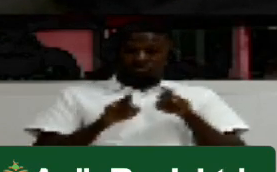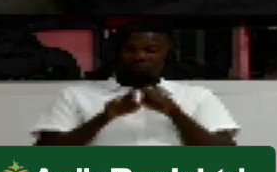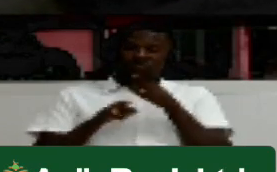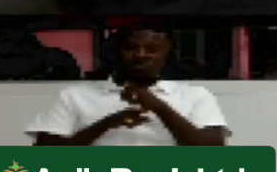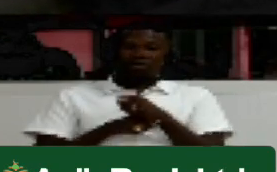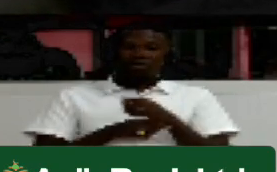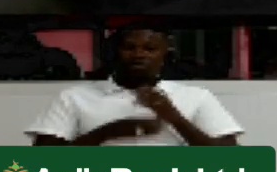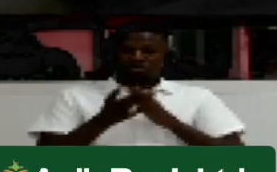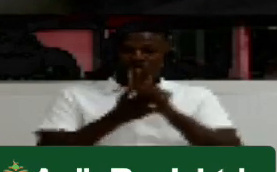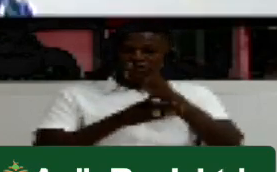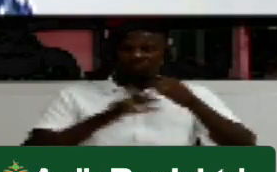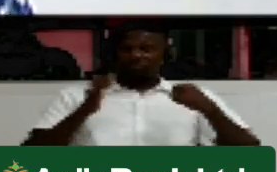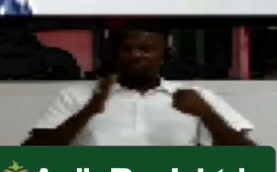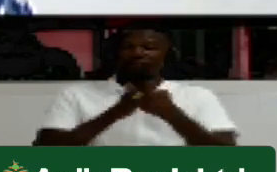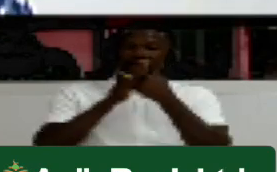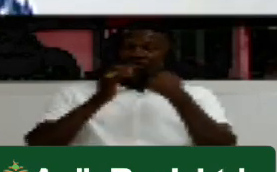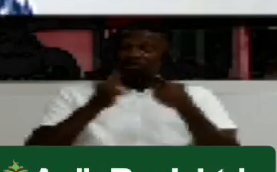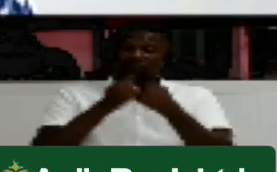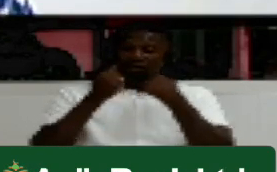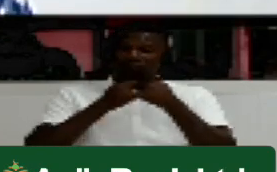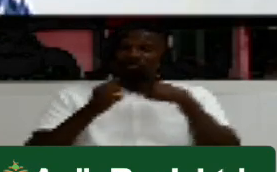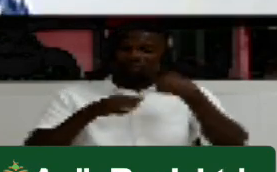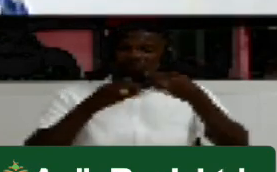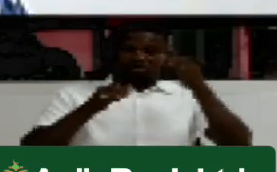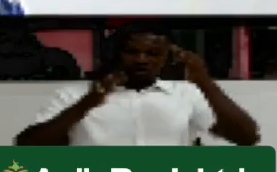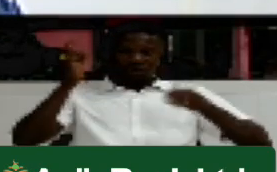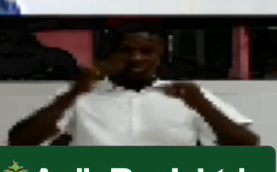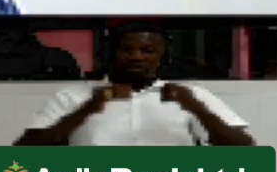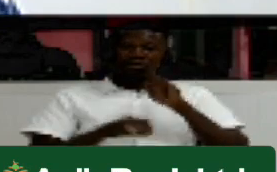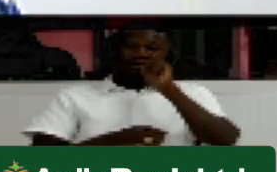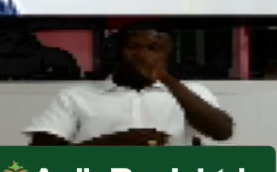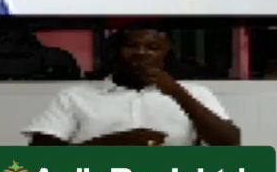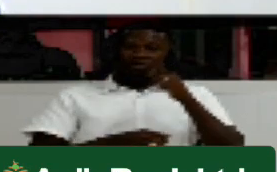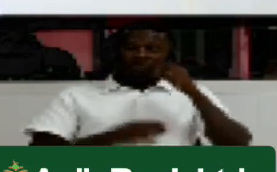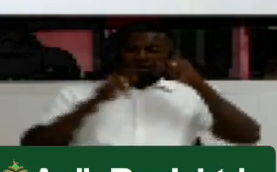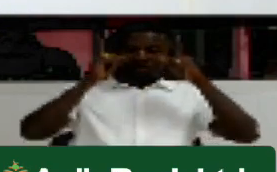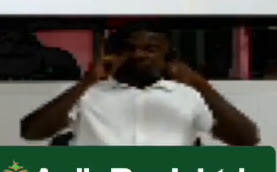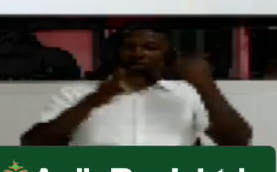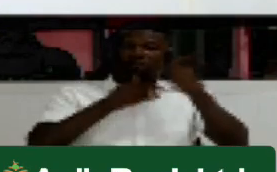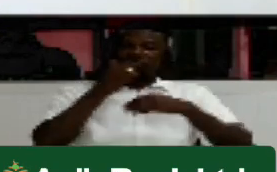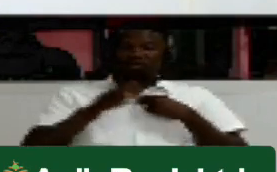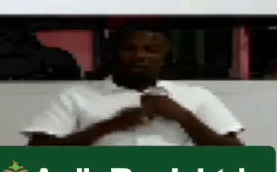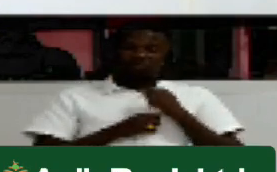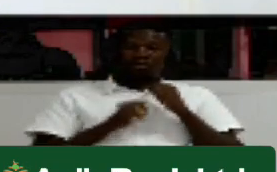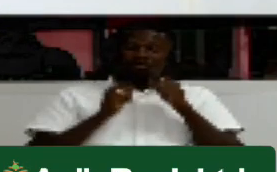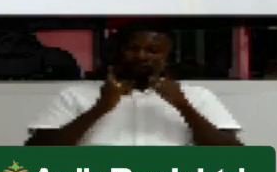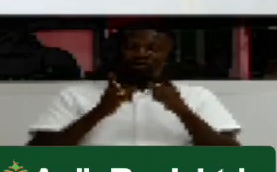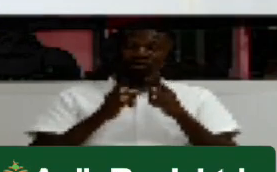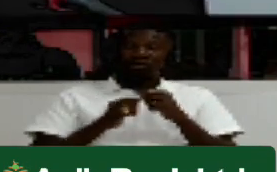for justice. Your lives will never be in vain. I thank you all.